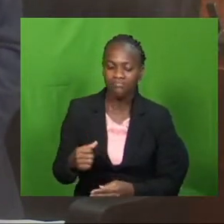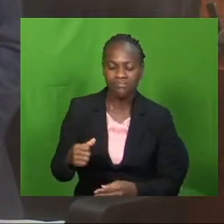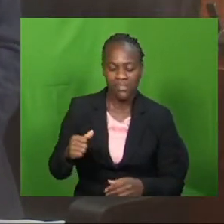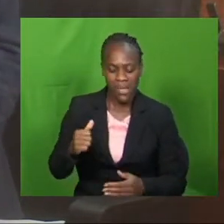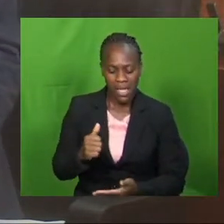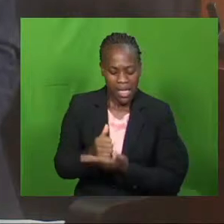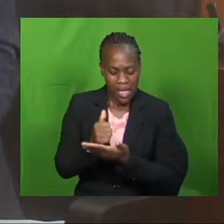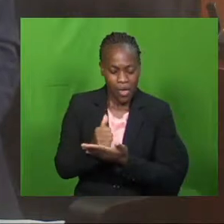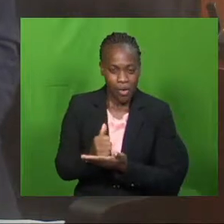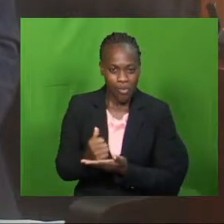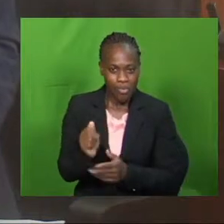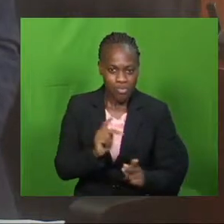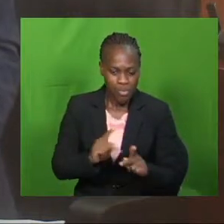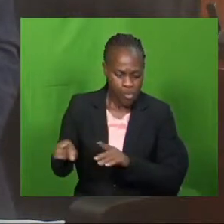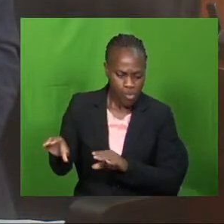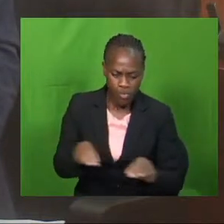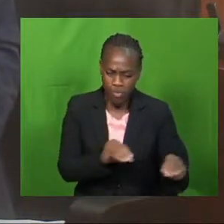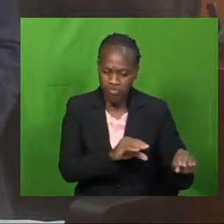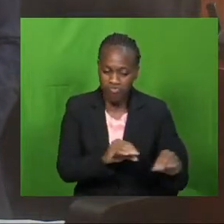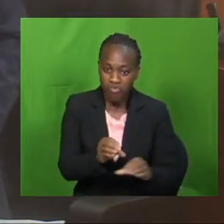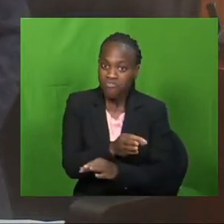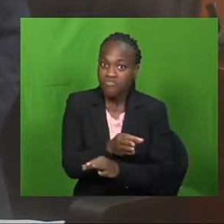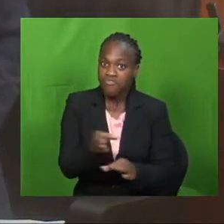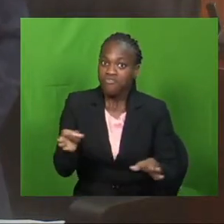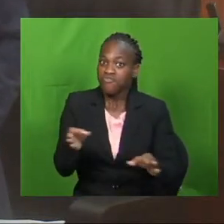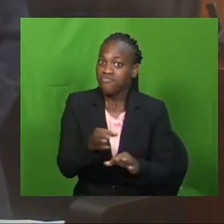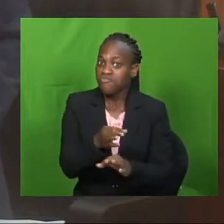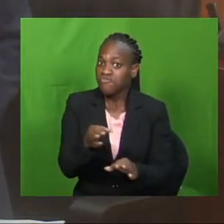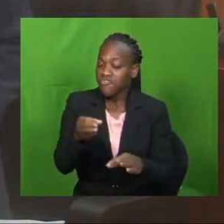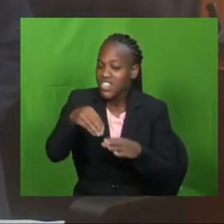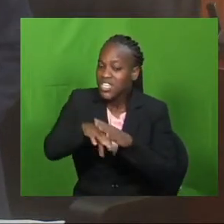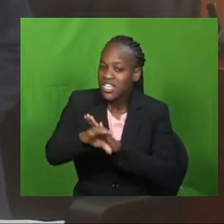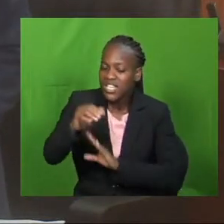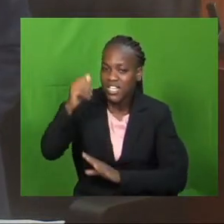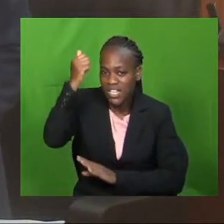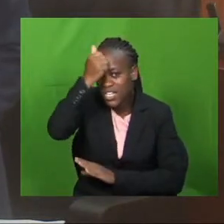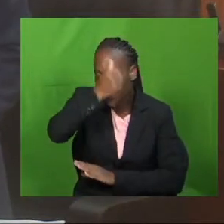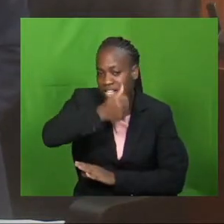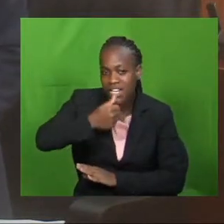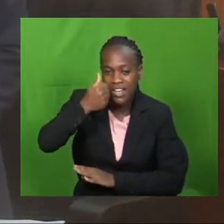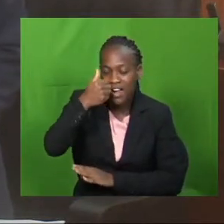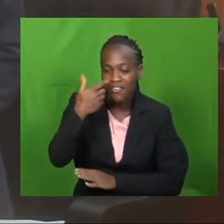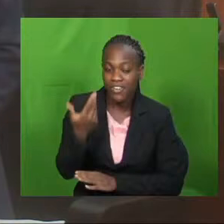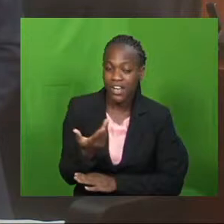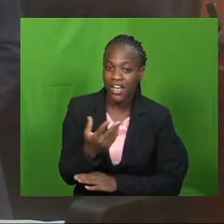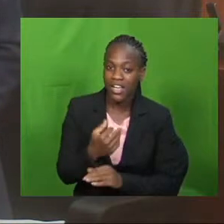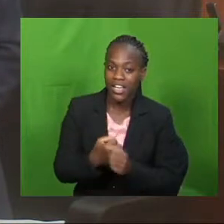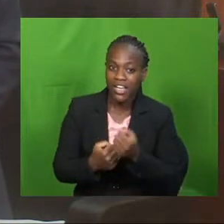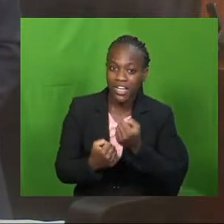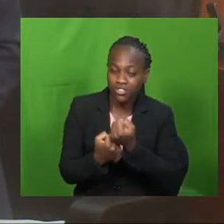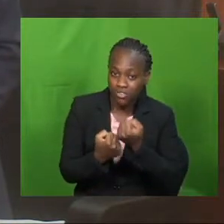to promote industrial development, that is, adding value to primary produces